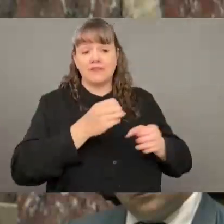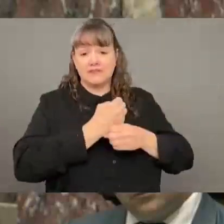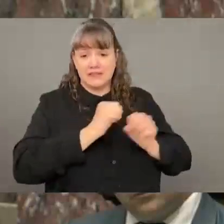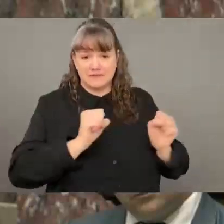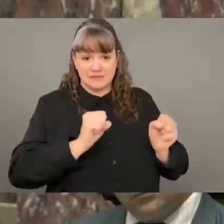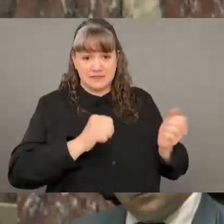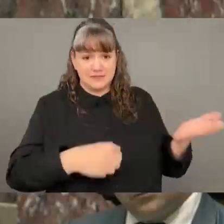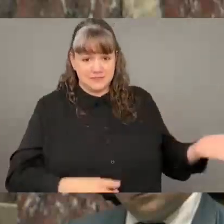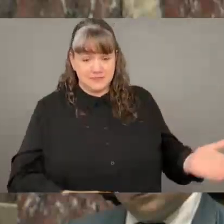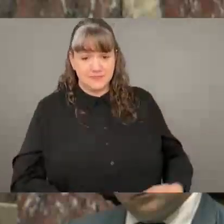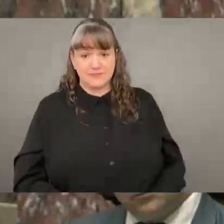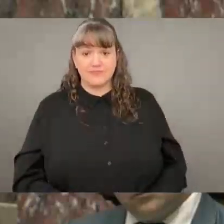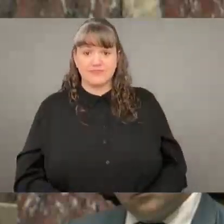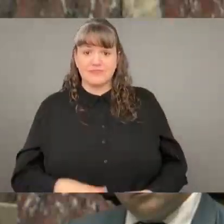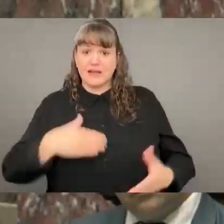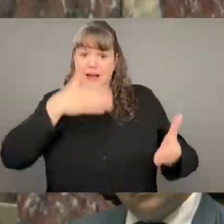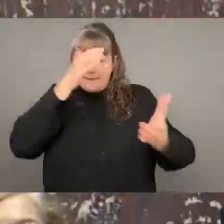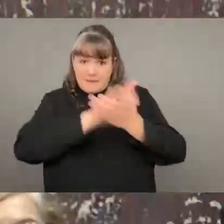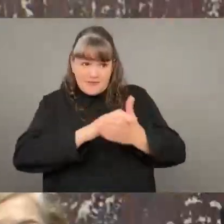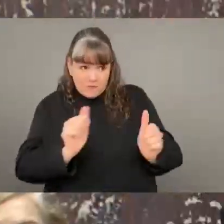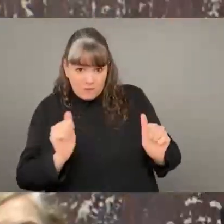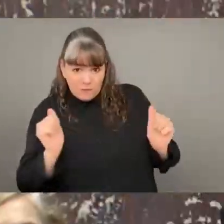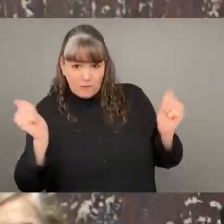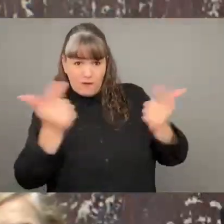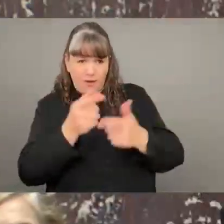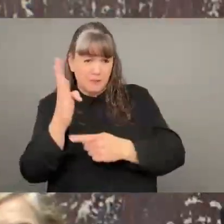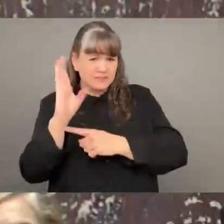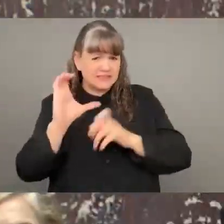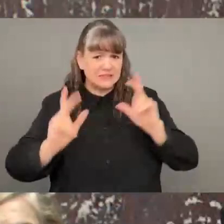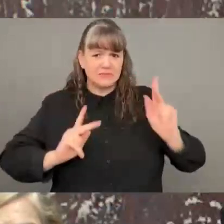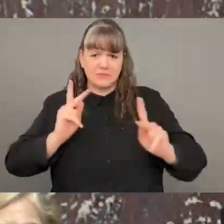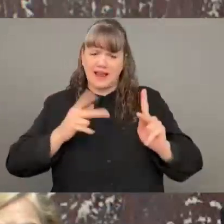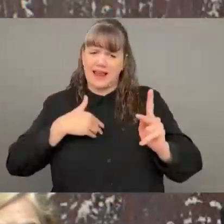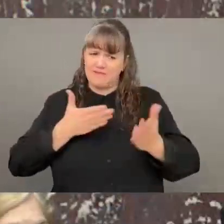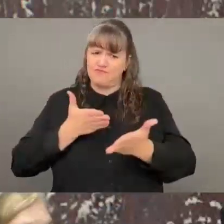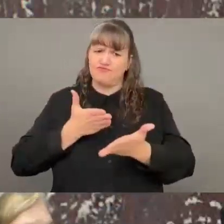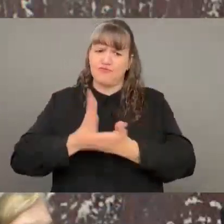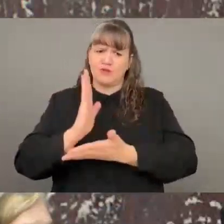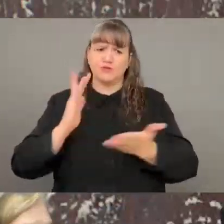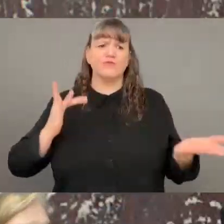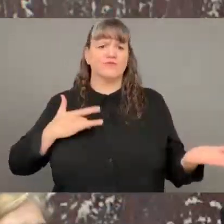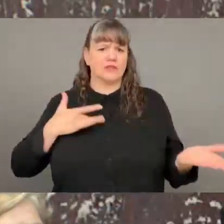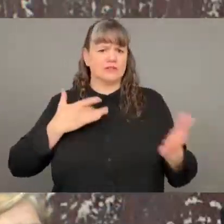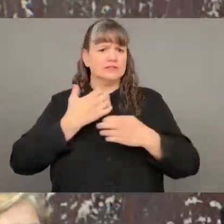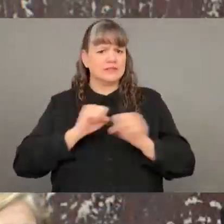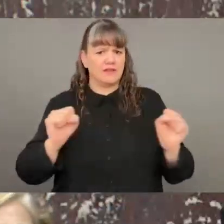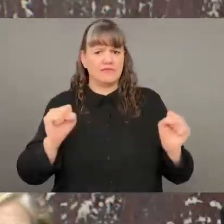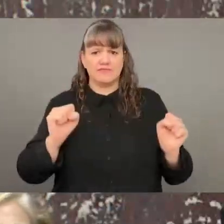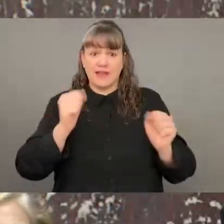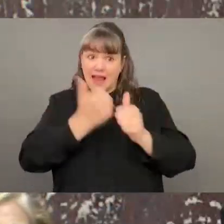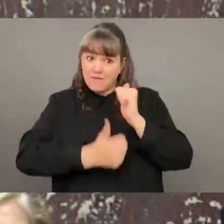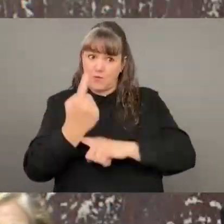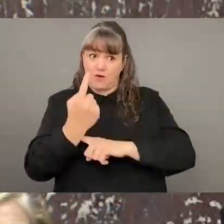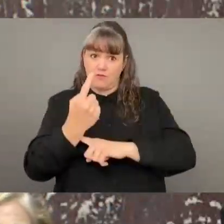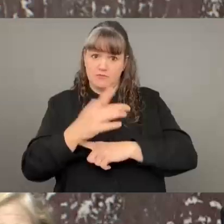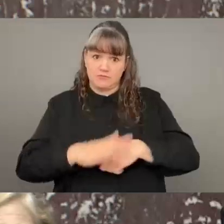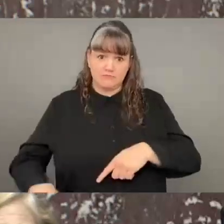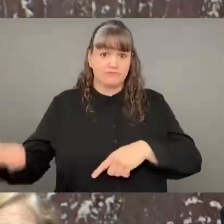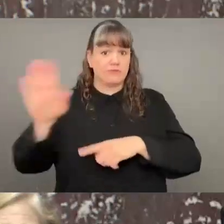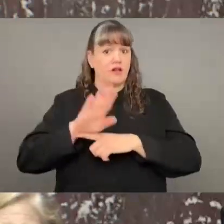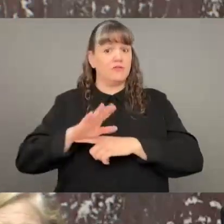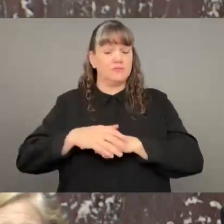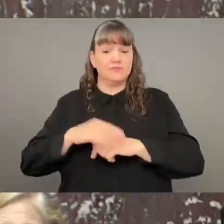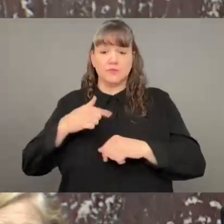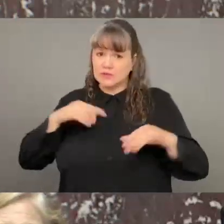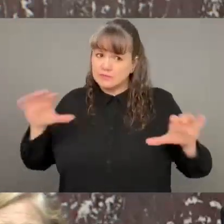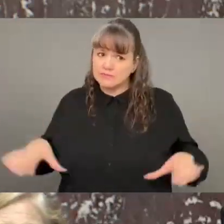safe everywhere in British Columbia. We're acting not only to strengthen policing, but also to